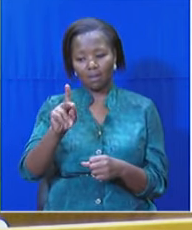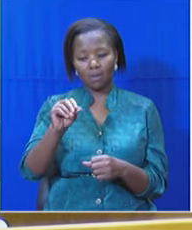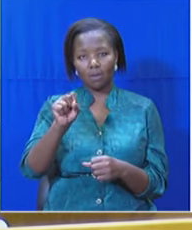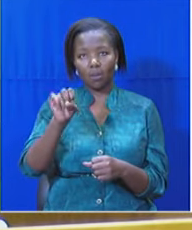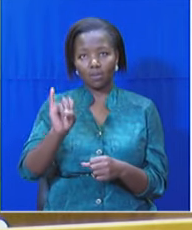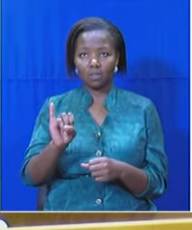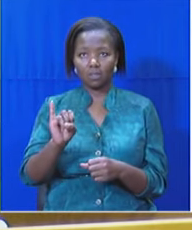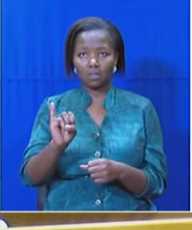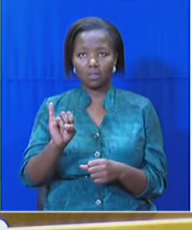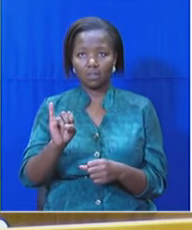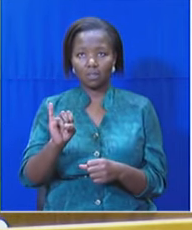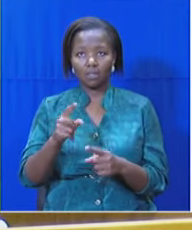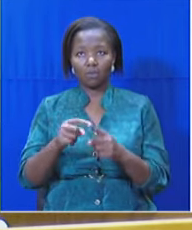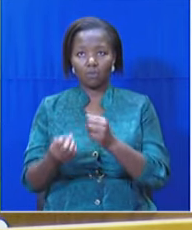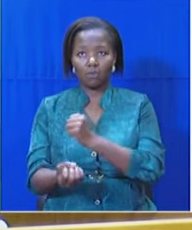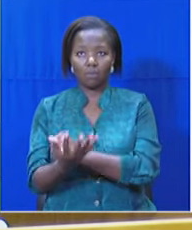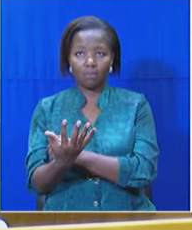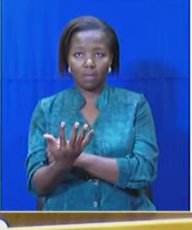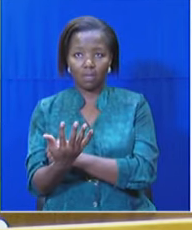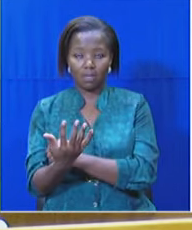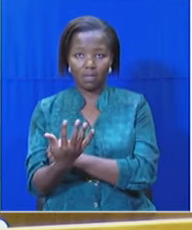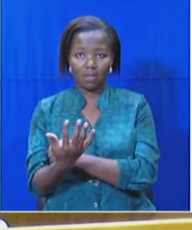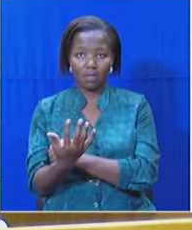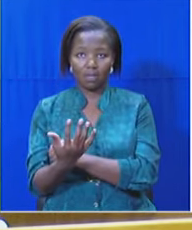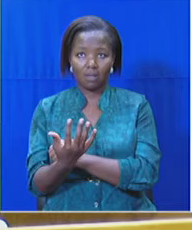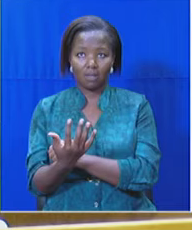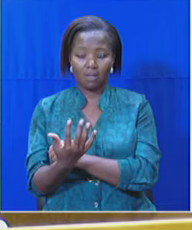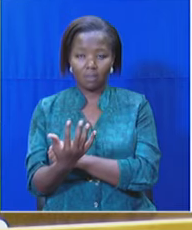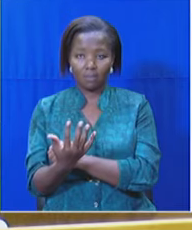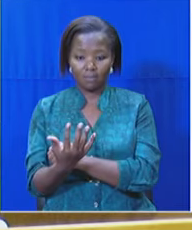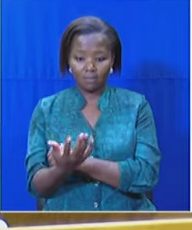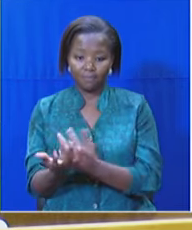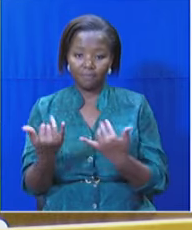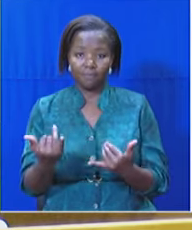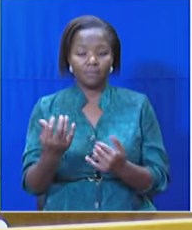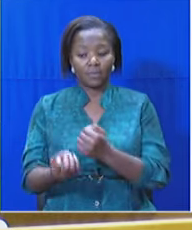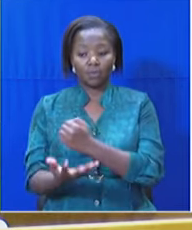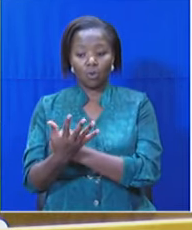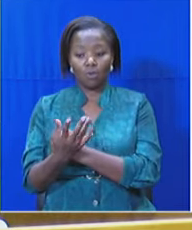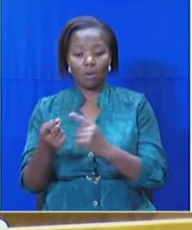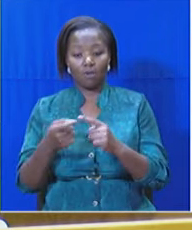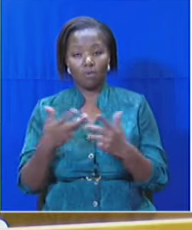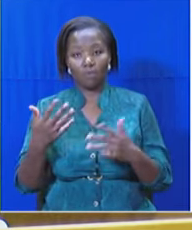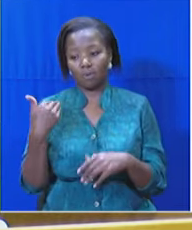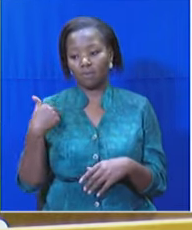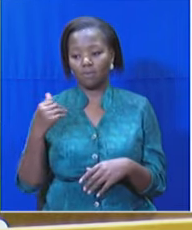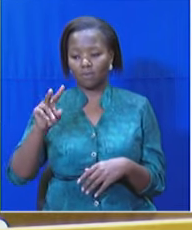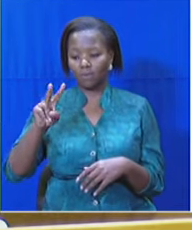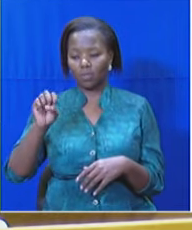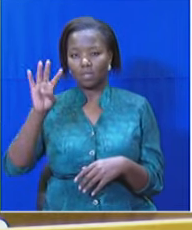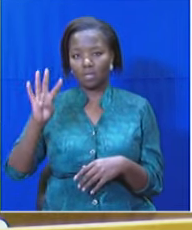eMpumalanga. Minister Obaba Unkosi, ungithumele letter nge-20 April